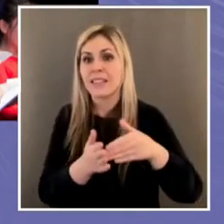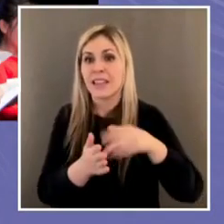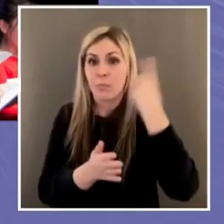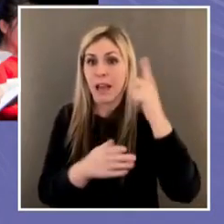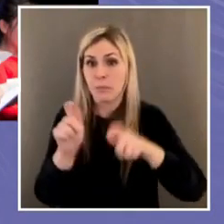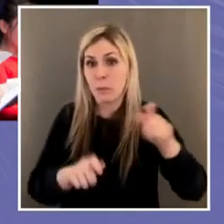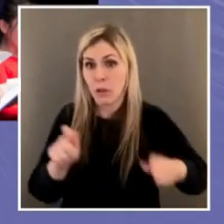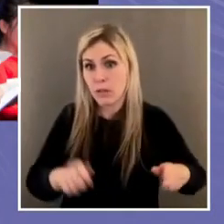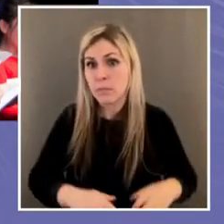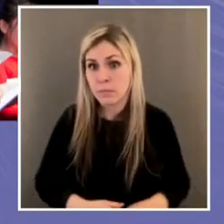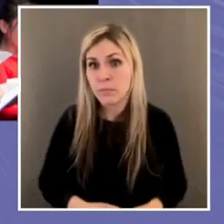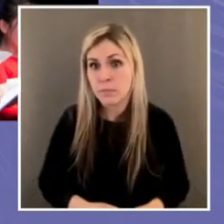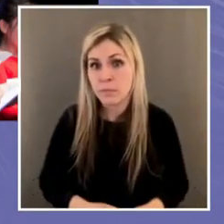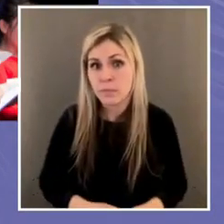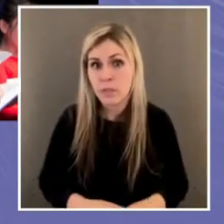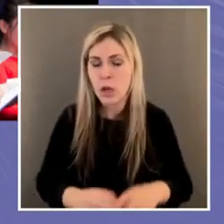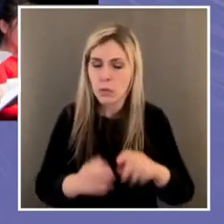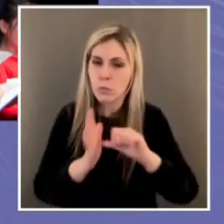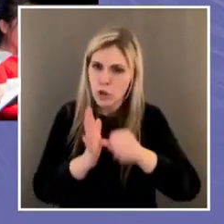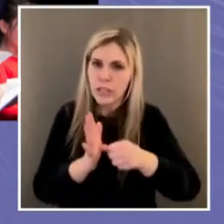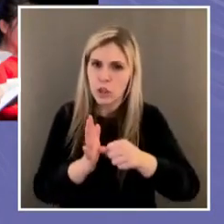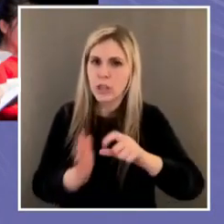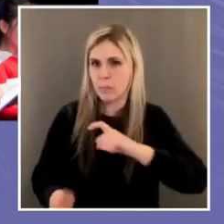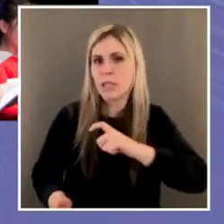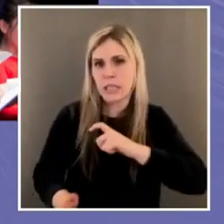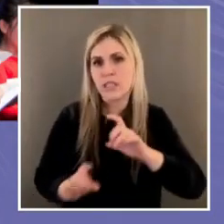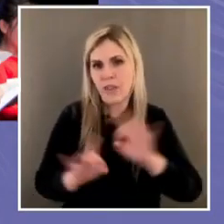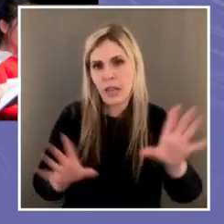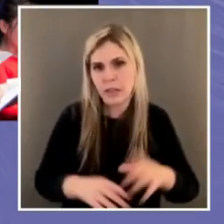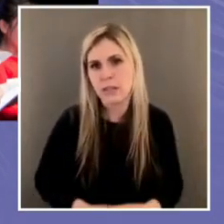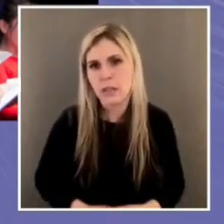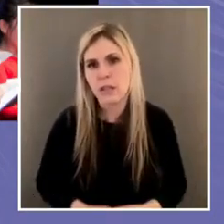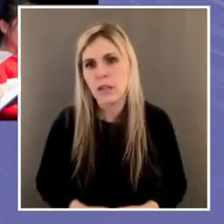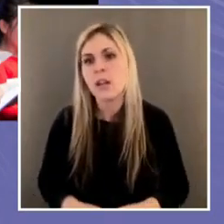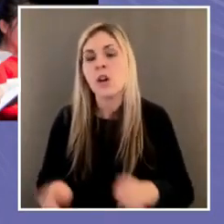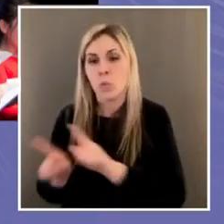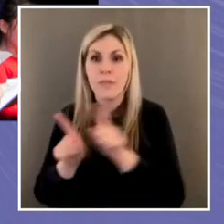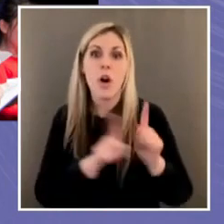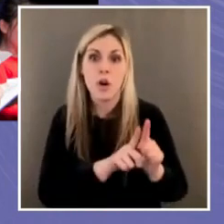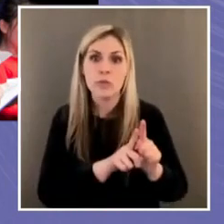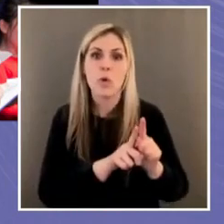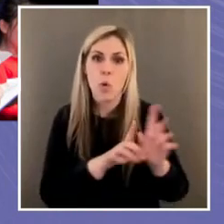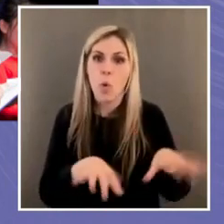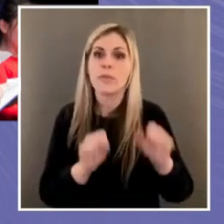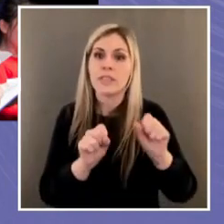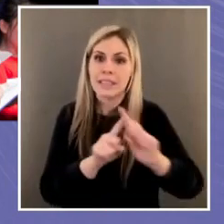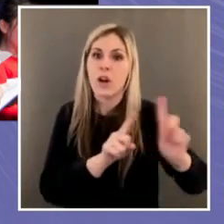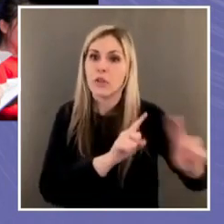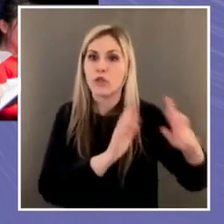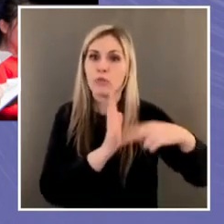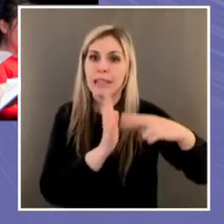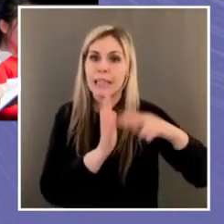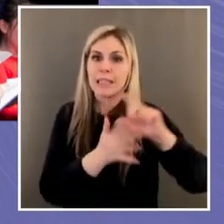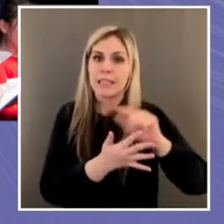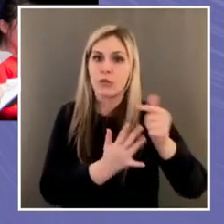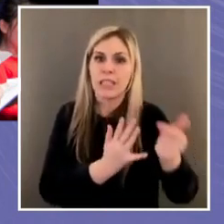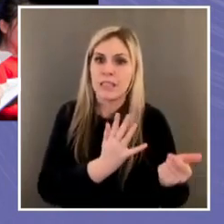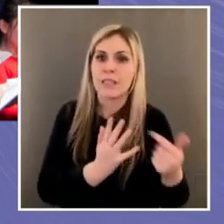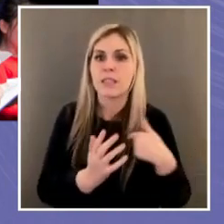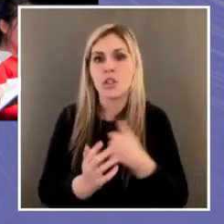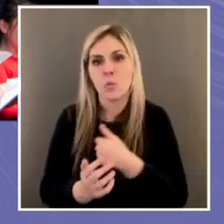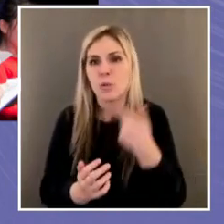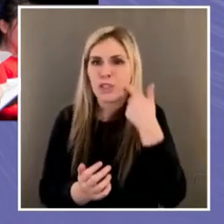people, particularly police violence. But we've also done other reading series. LaShonda, we were just talking